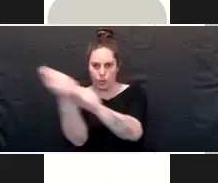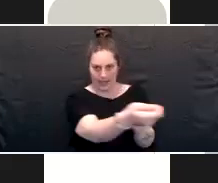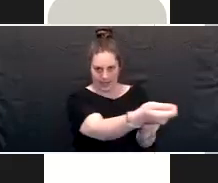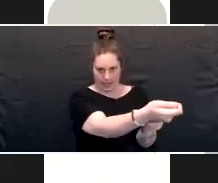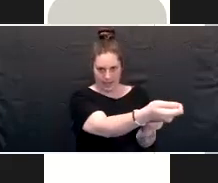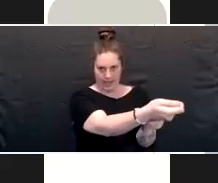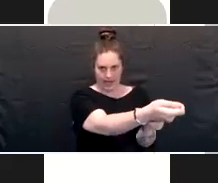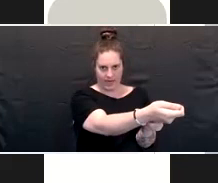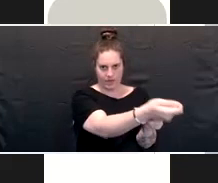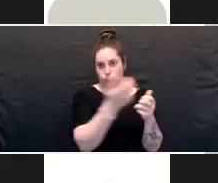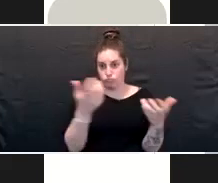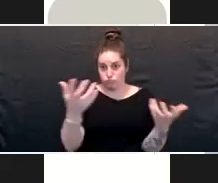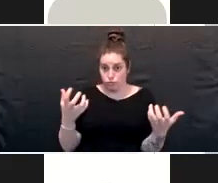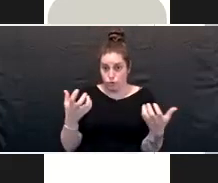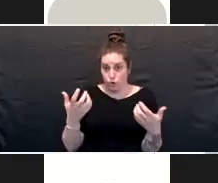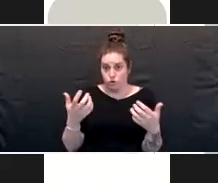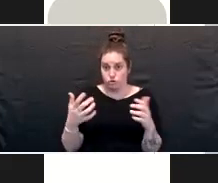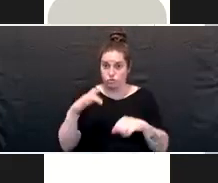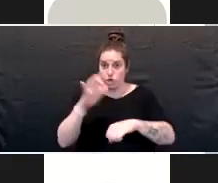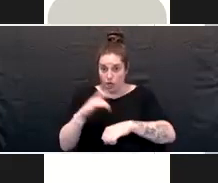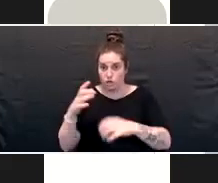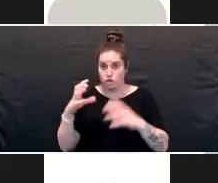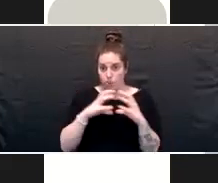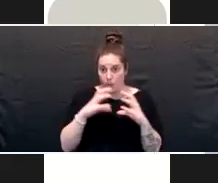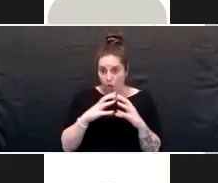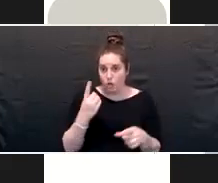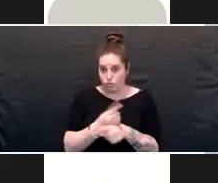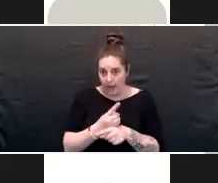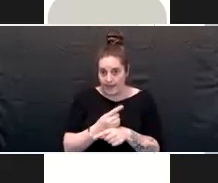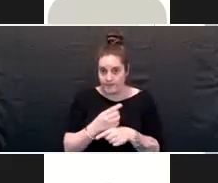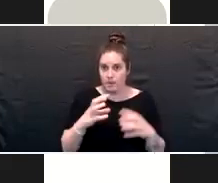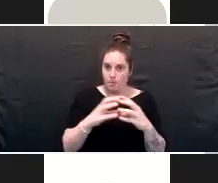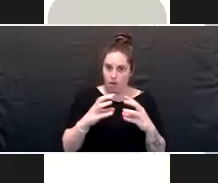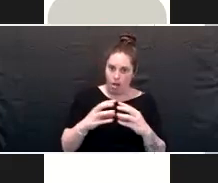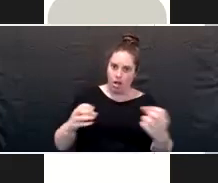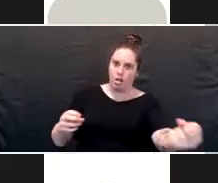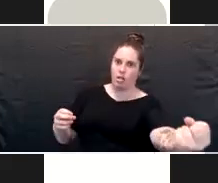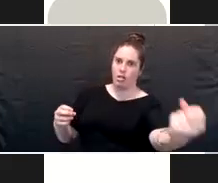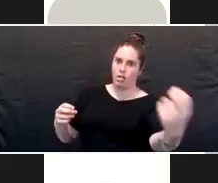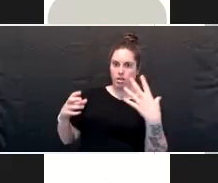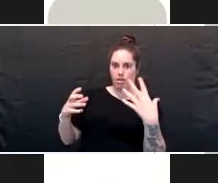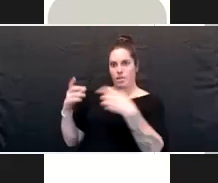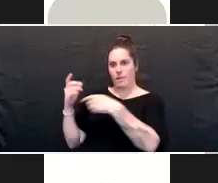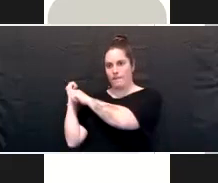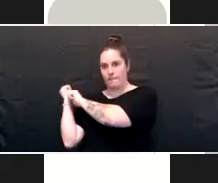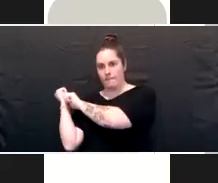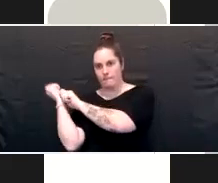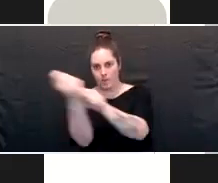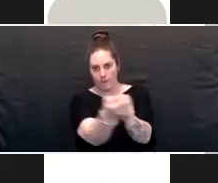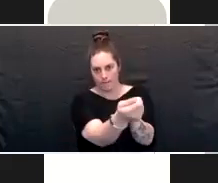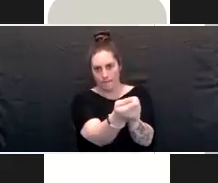to, hit the ball, right? That's the whole goal in baseball. You want to swing the bat, hit the ball.